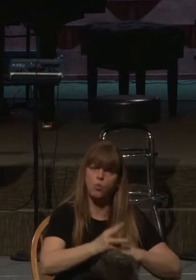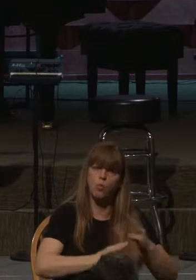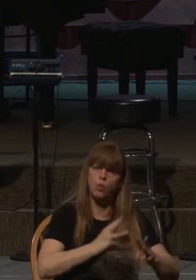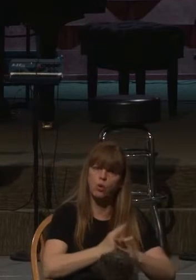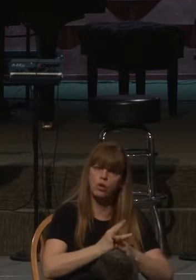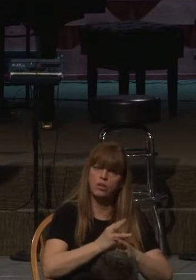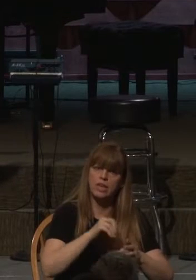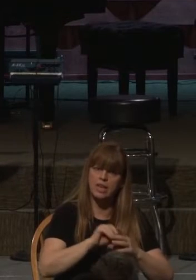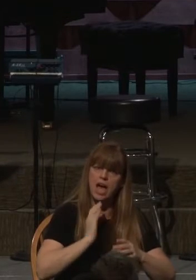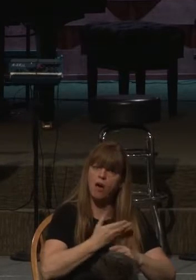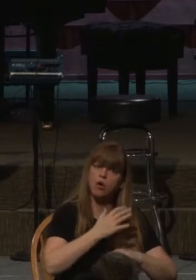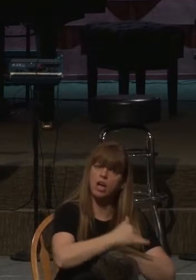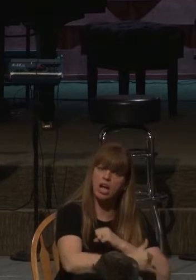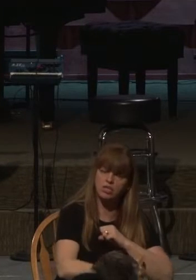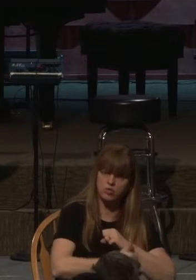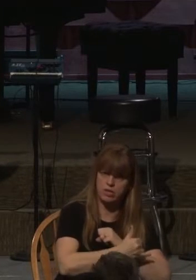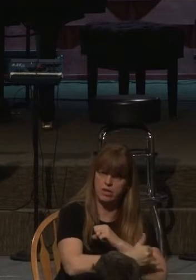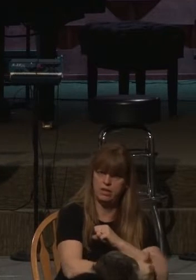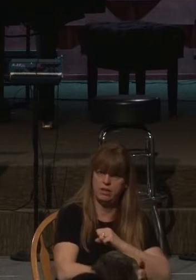country